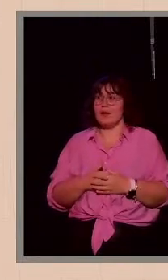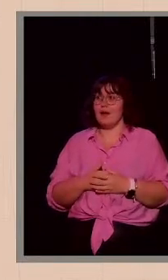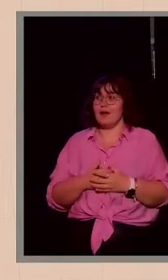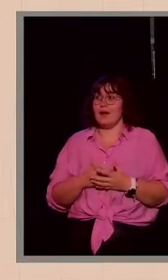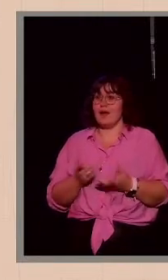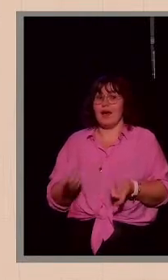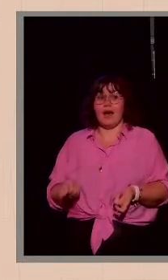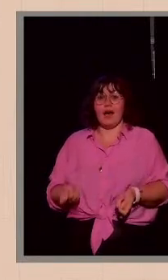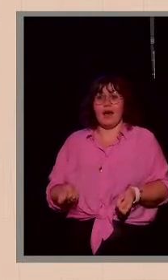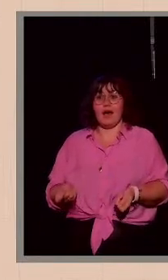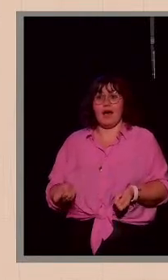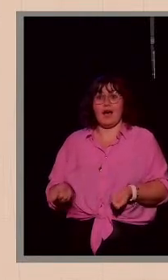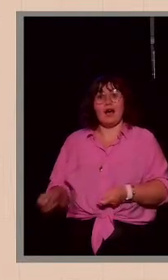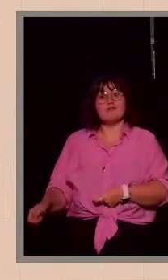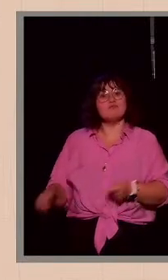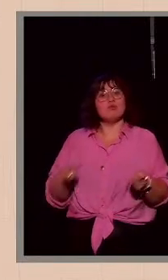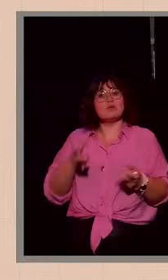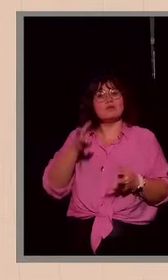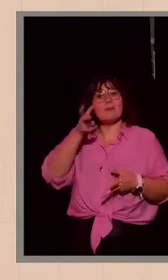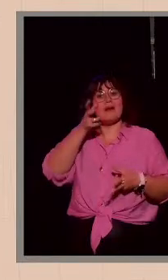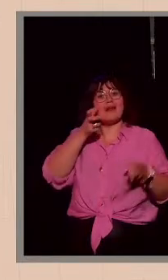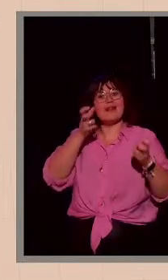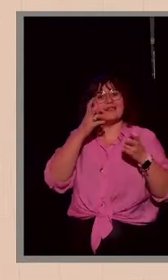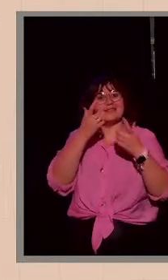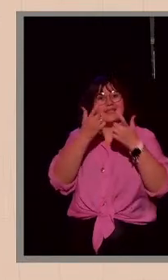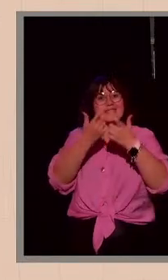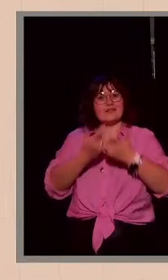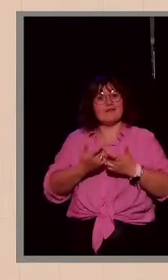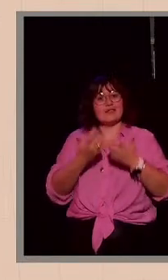brought some listening devices.